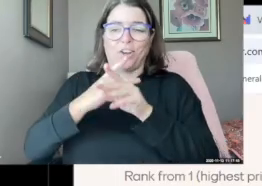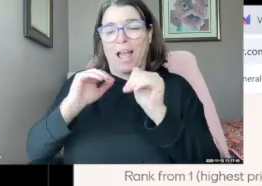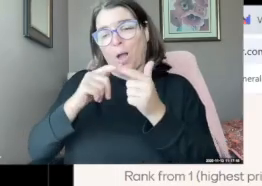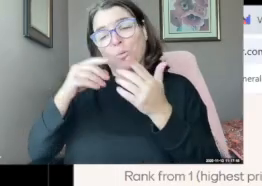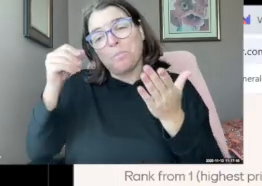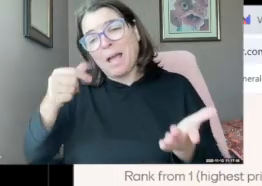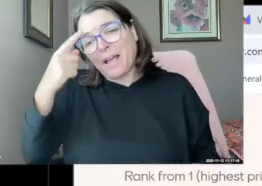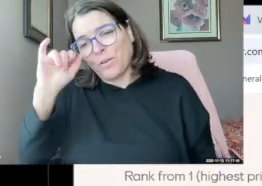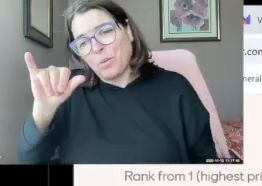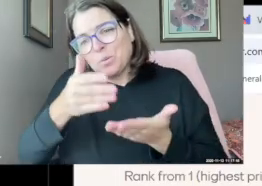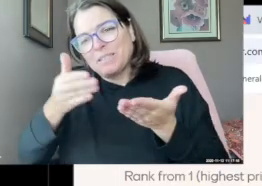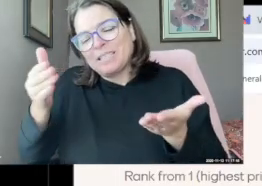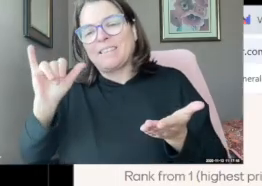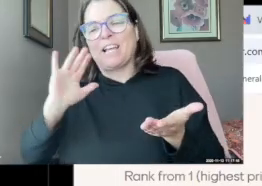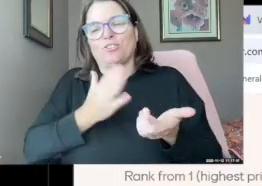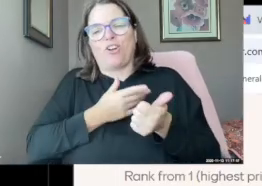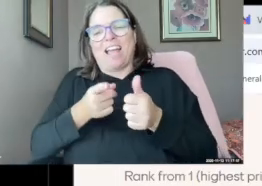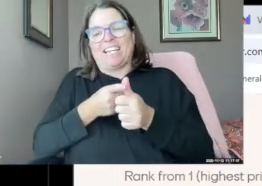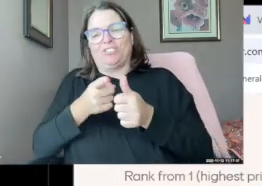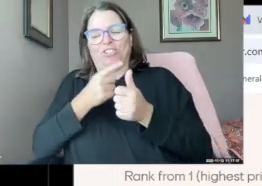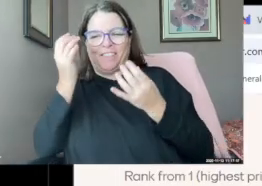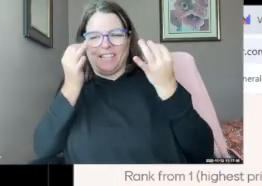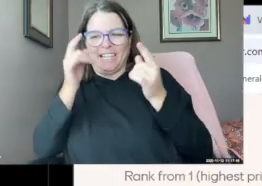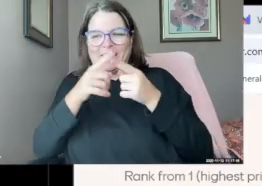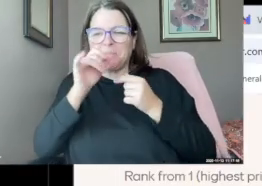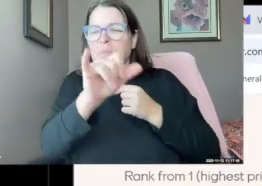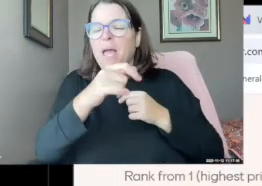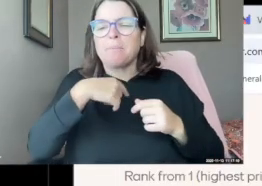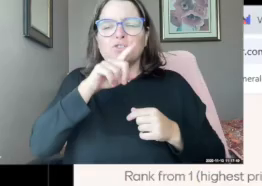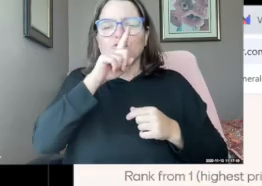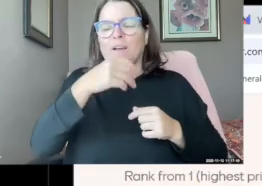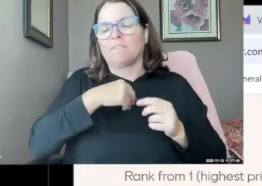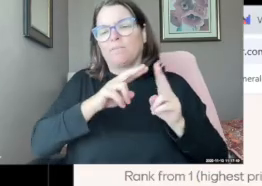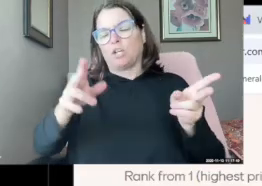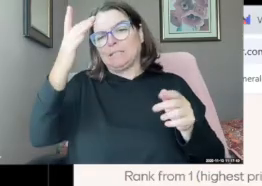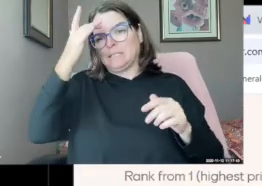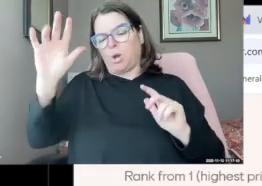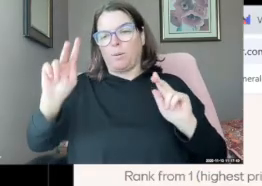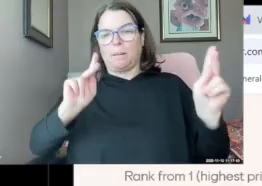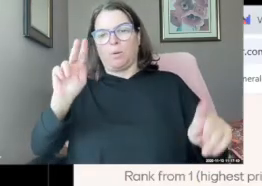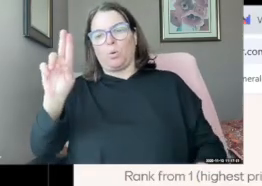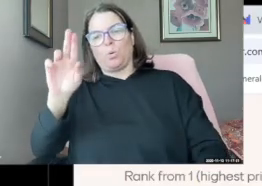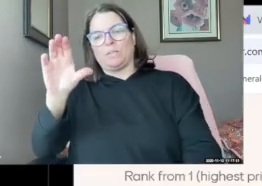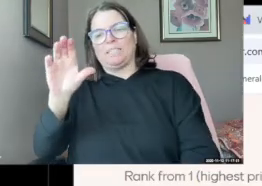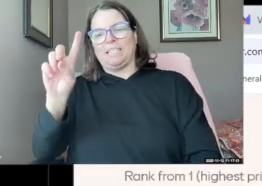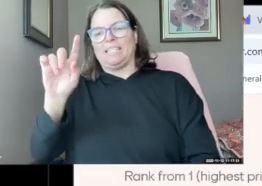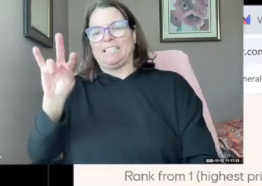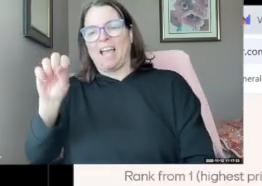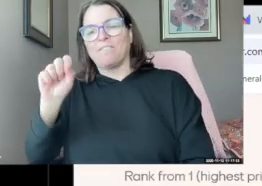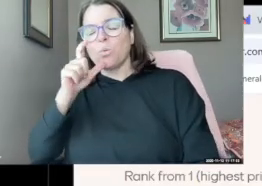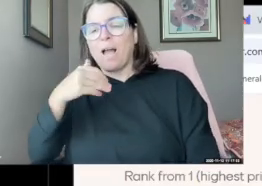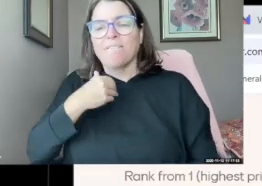big as we possibly can. We're all going to have to figure out how to pay for these things. And so that's sort of our initial thinking about this. I'm